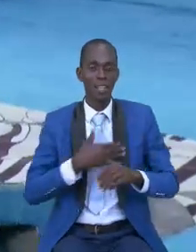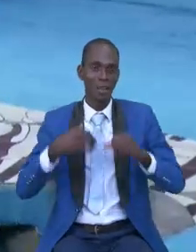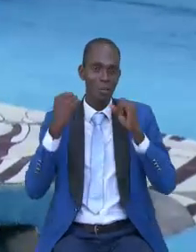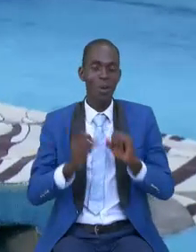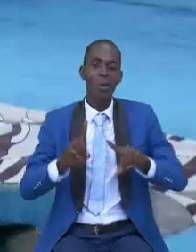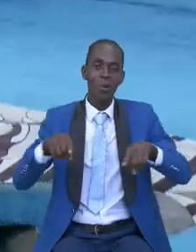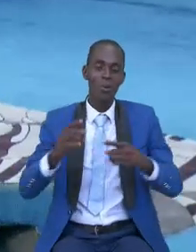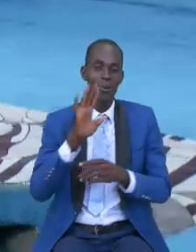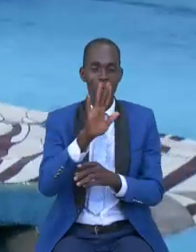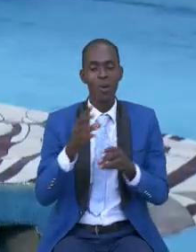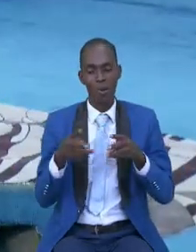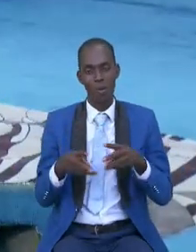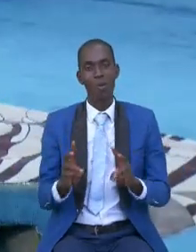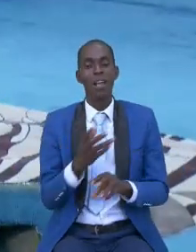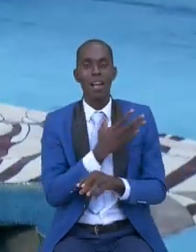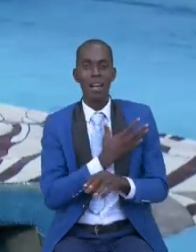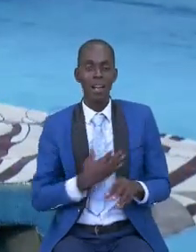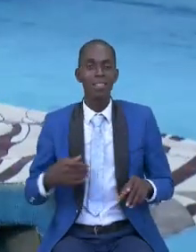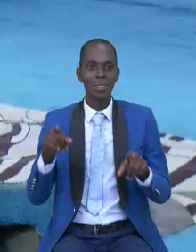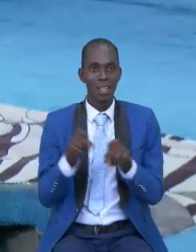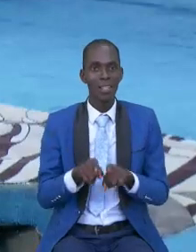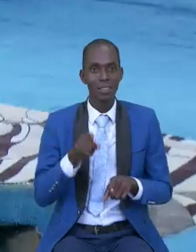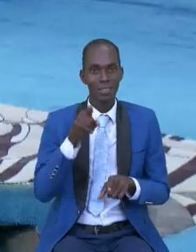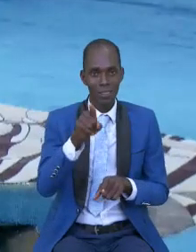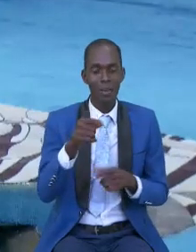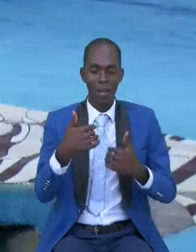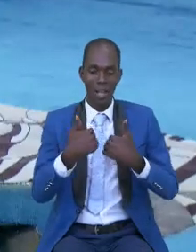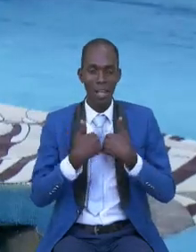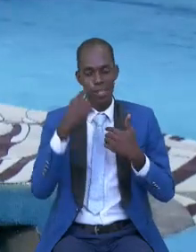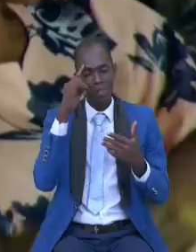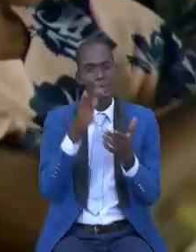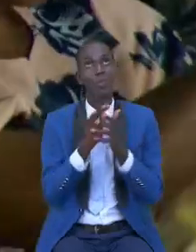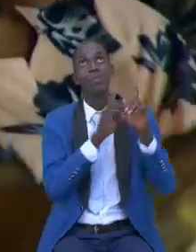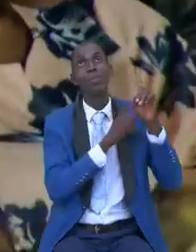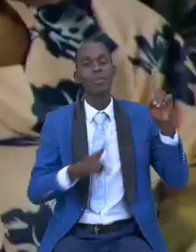way, and as thou hast believed. Lord, I believe.